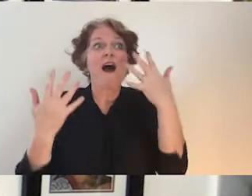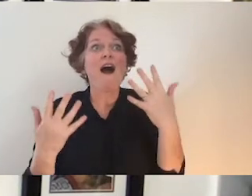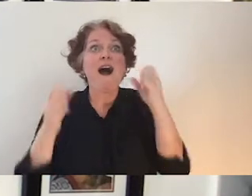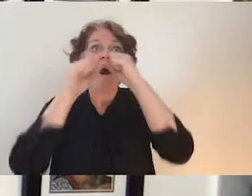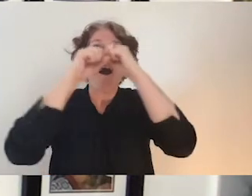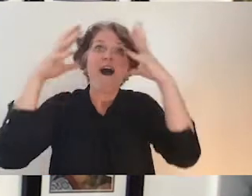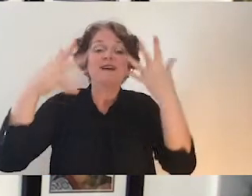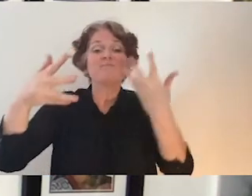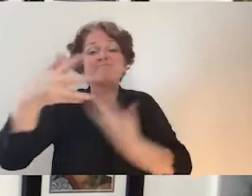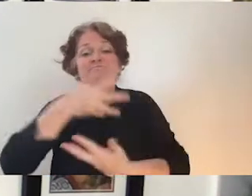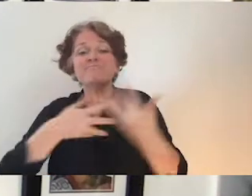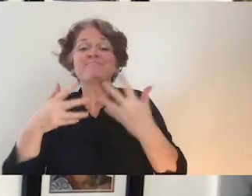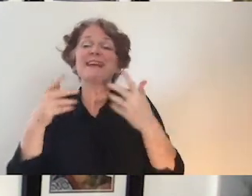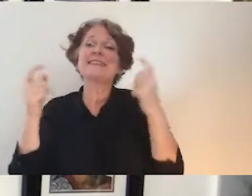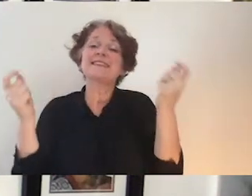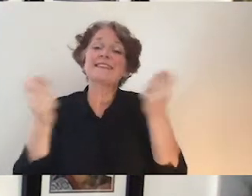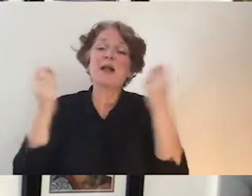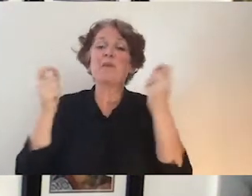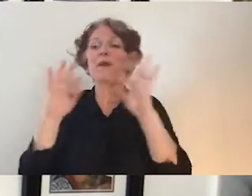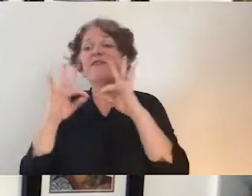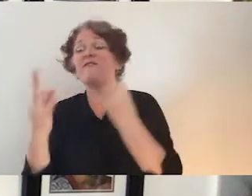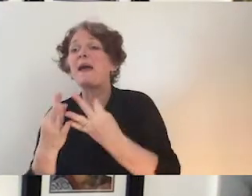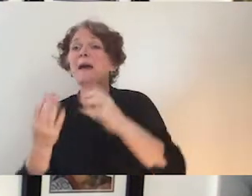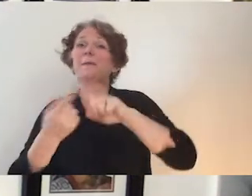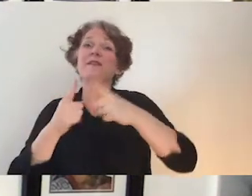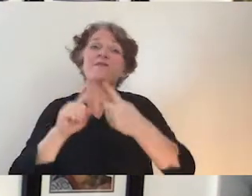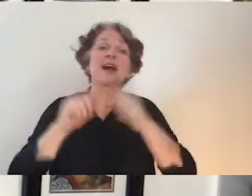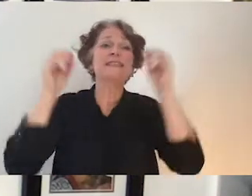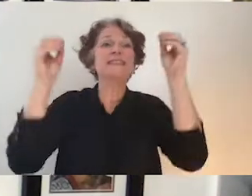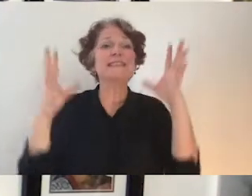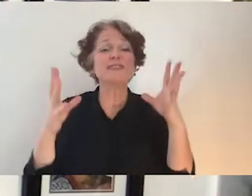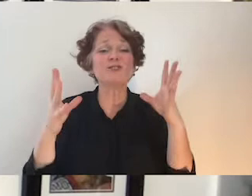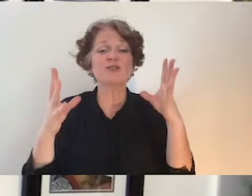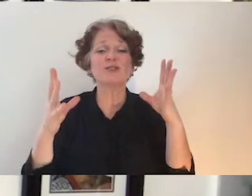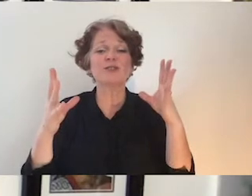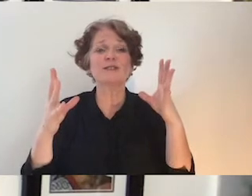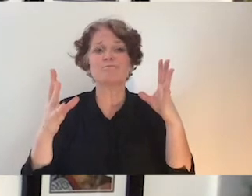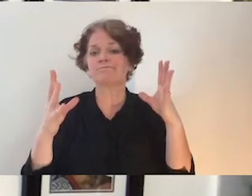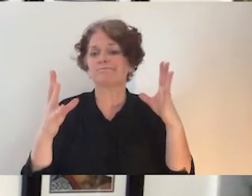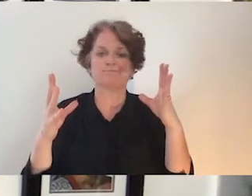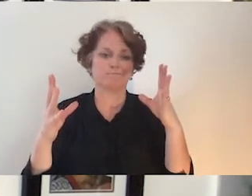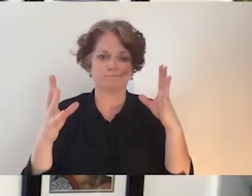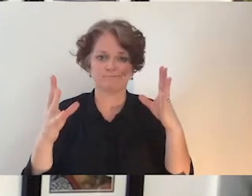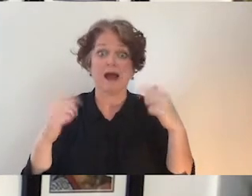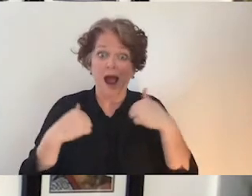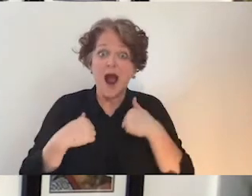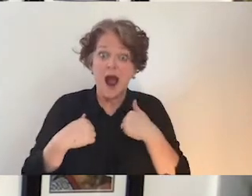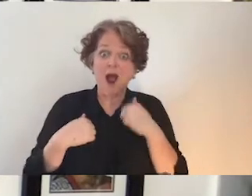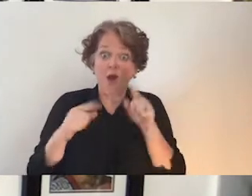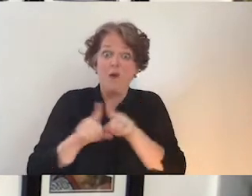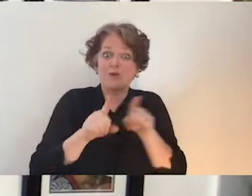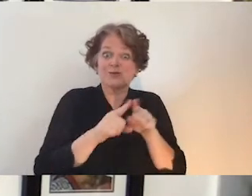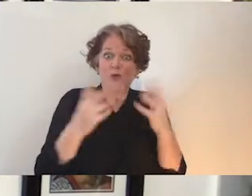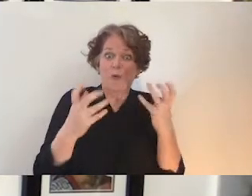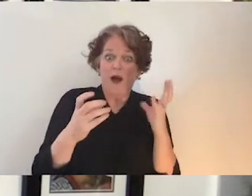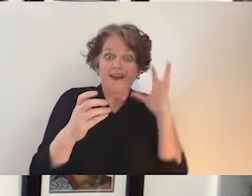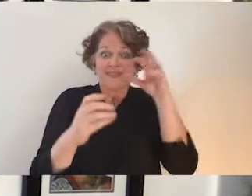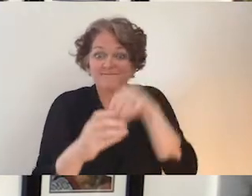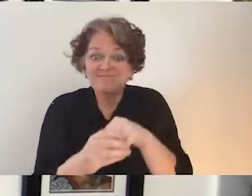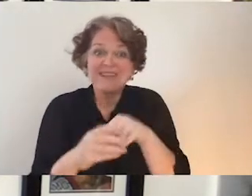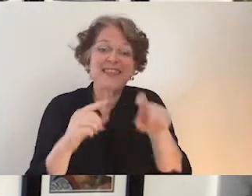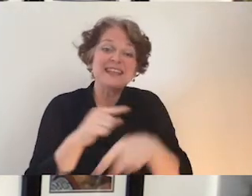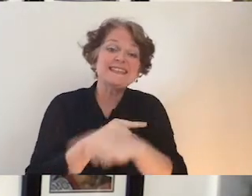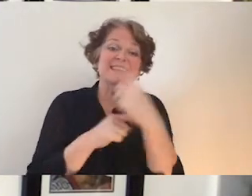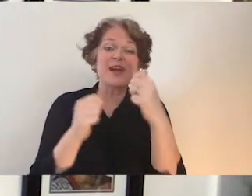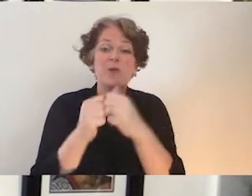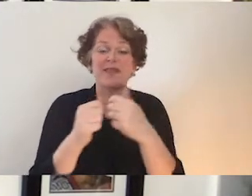to celebrating in person with your classmates, educators, family, and friends. I too was looking forward to sharing this